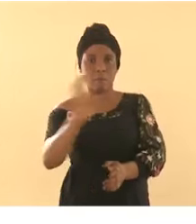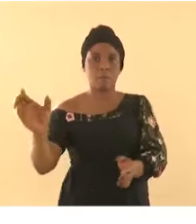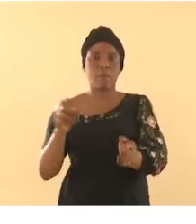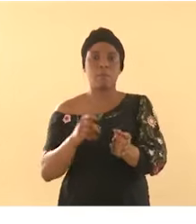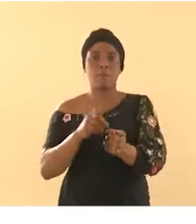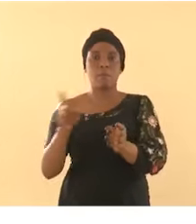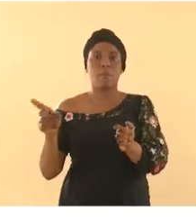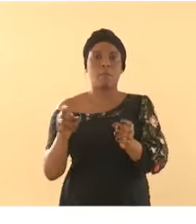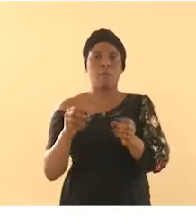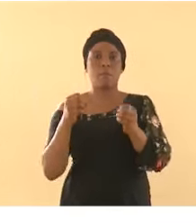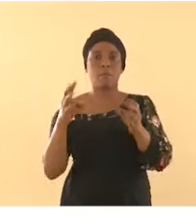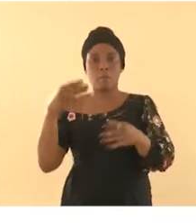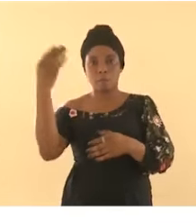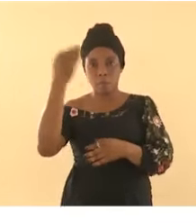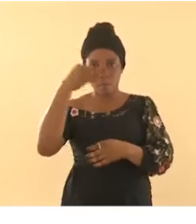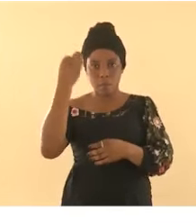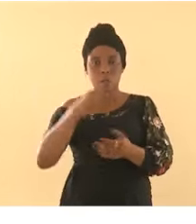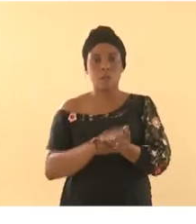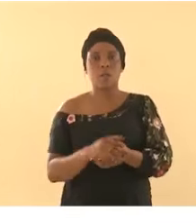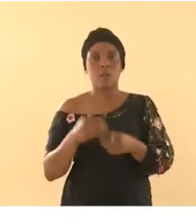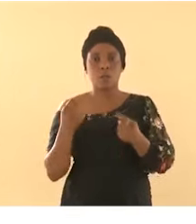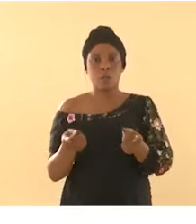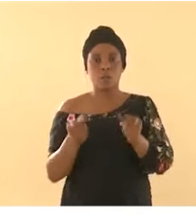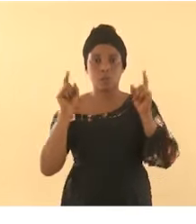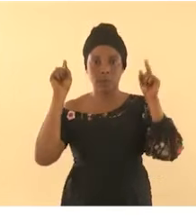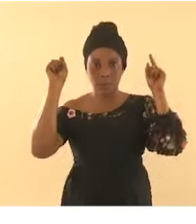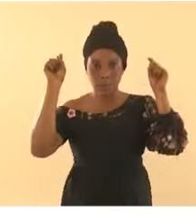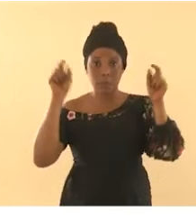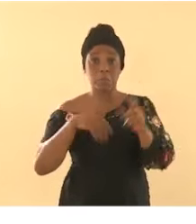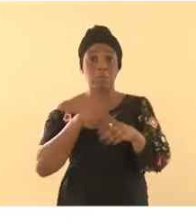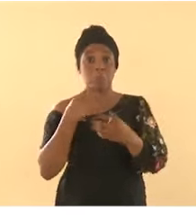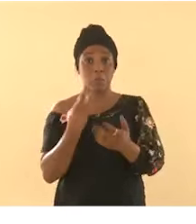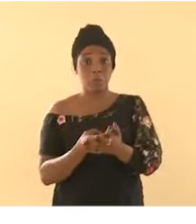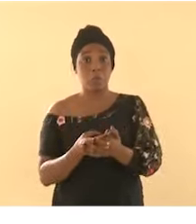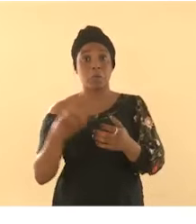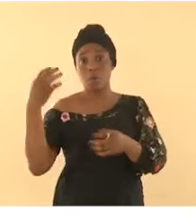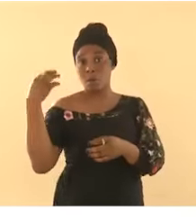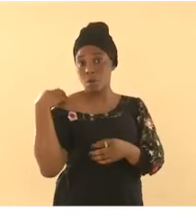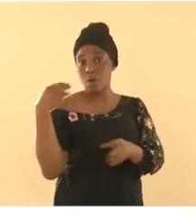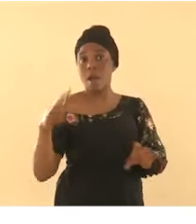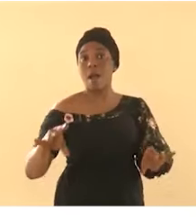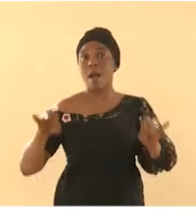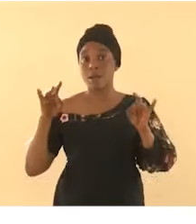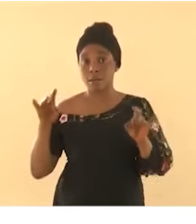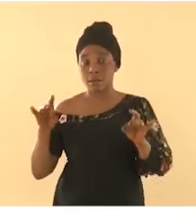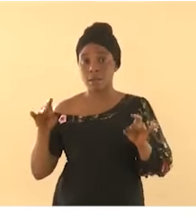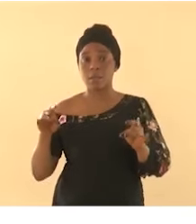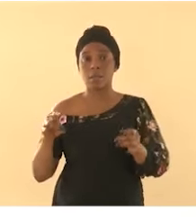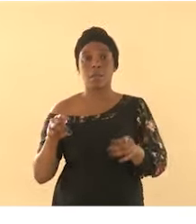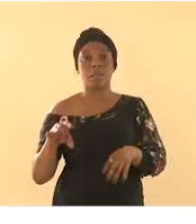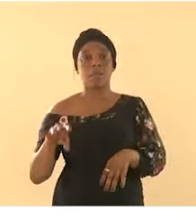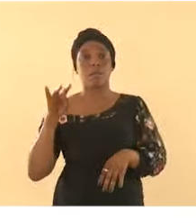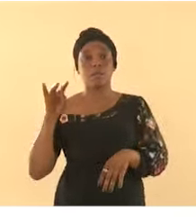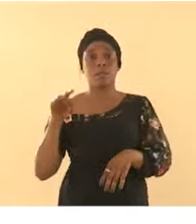scandal of the cross. Their fragile faith in Jesus will soon be tested. Well, when our guy is taken,